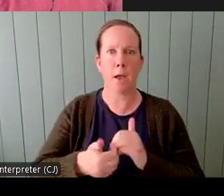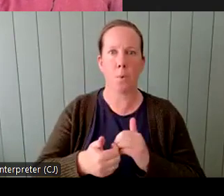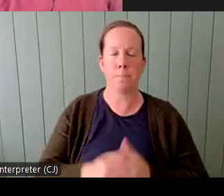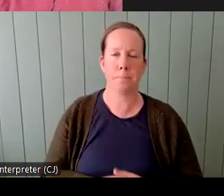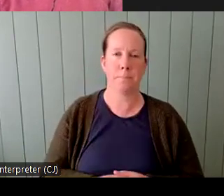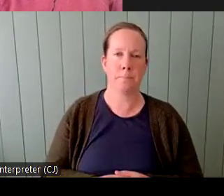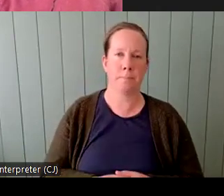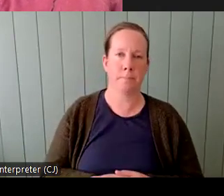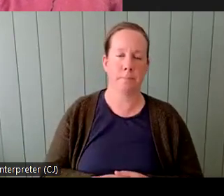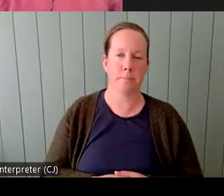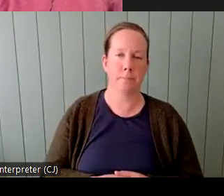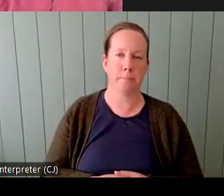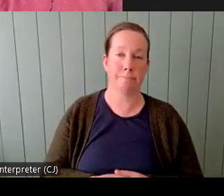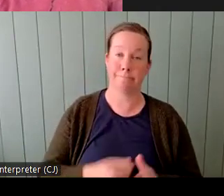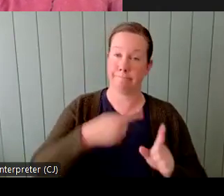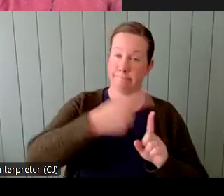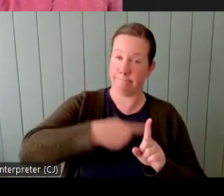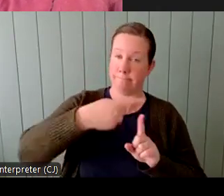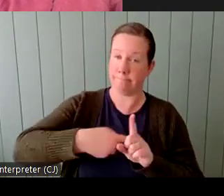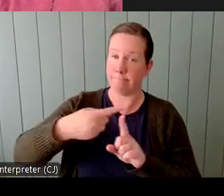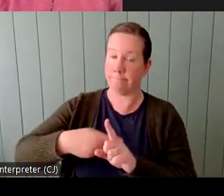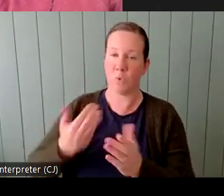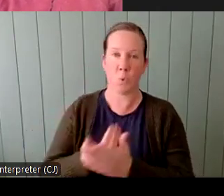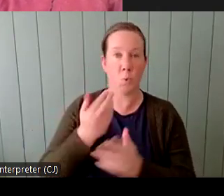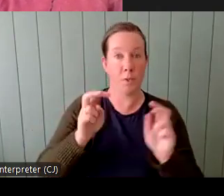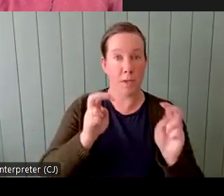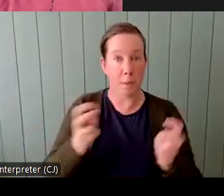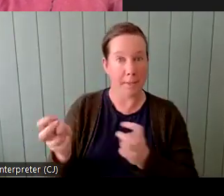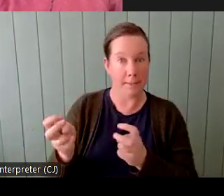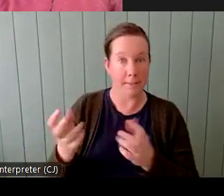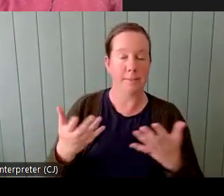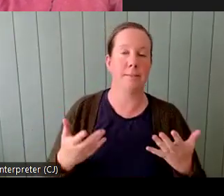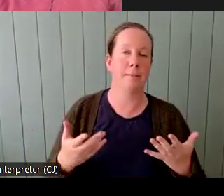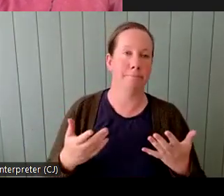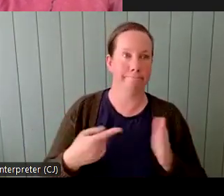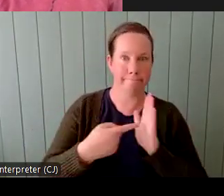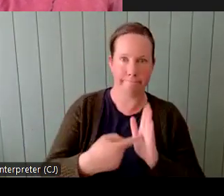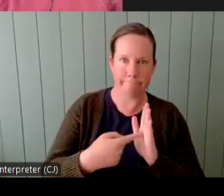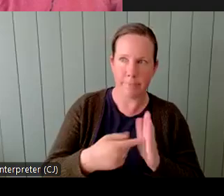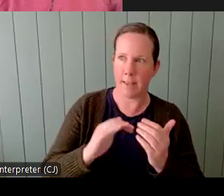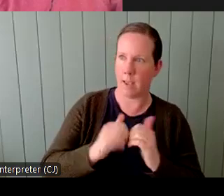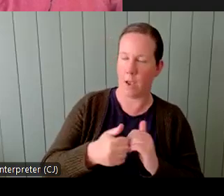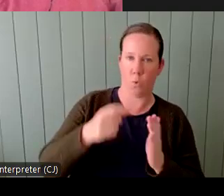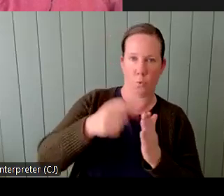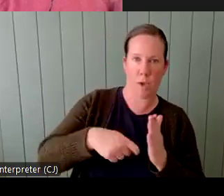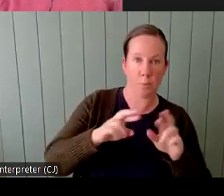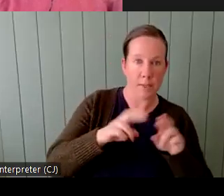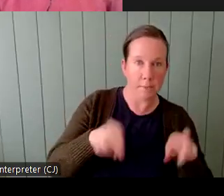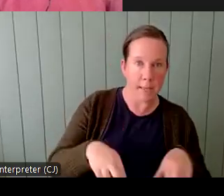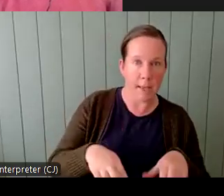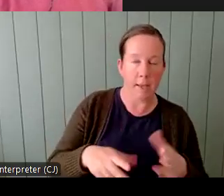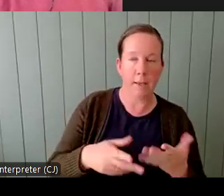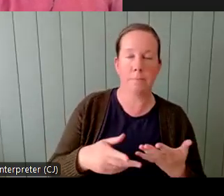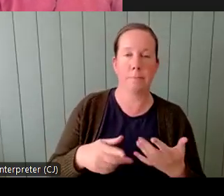Each month, we focus on different topics, such as tools to write a resume, the role of